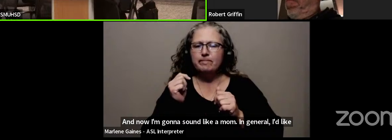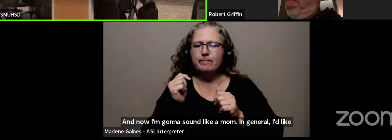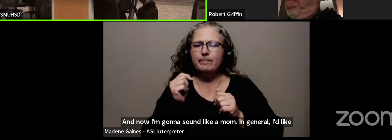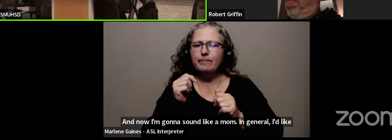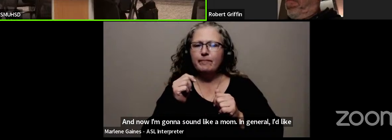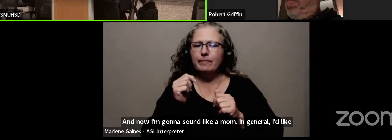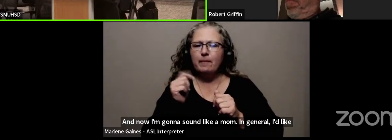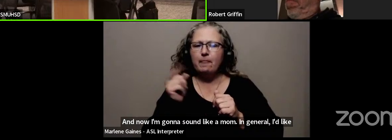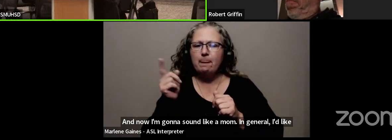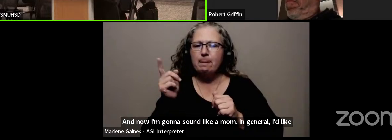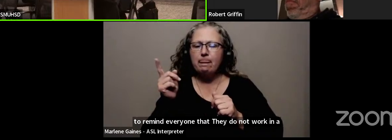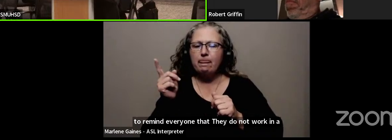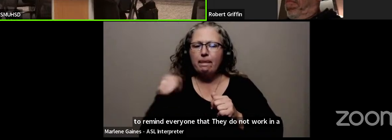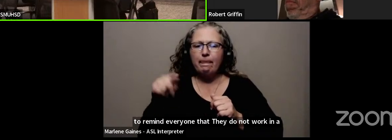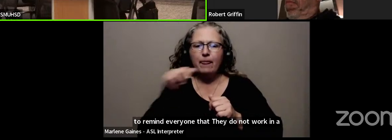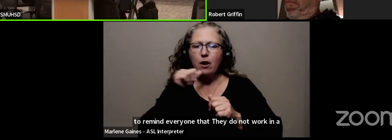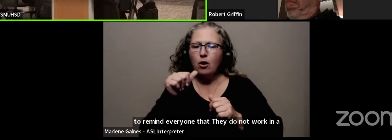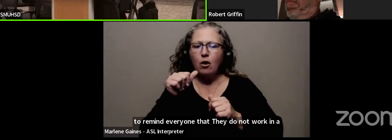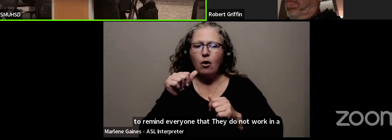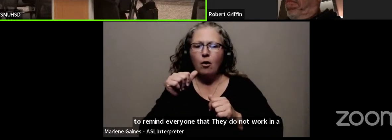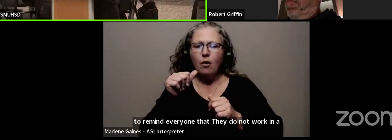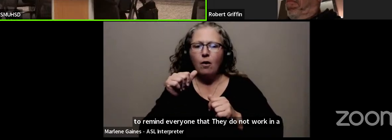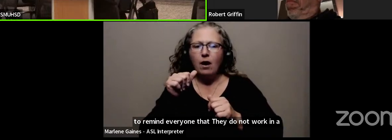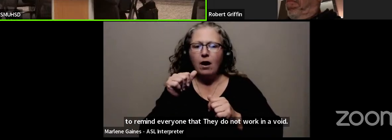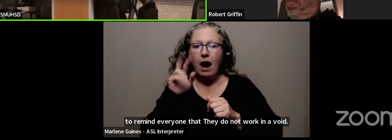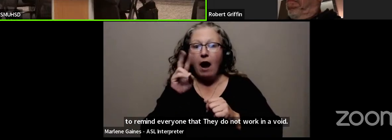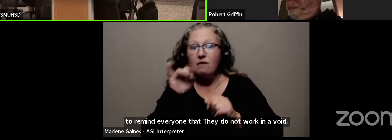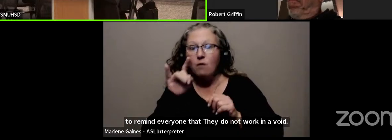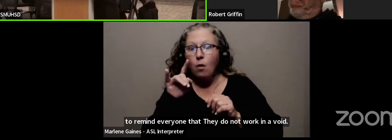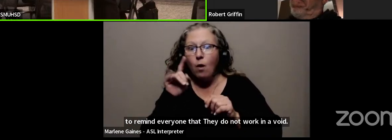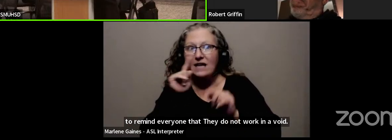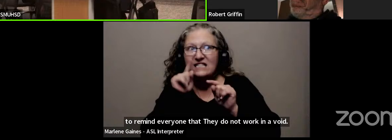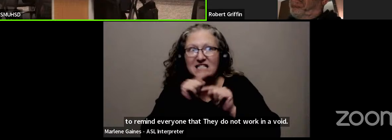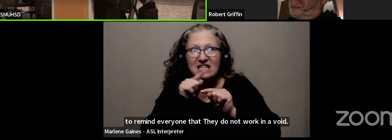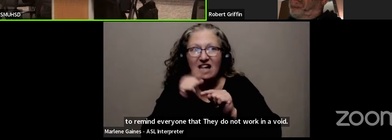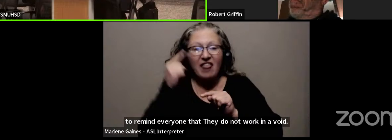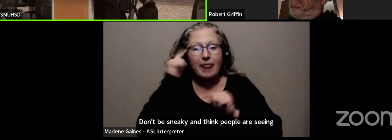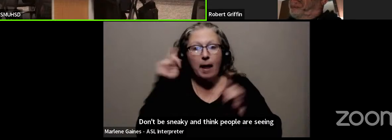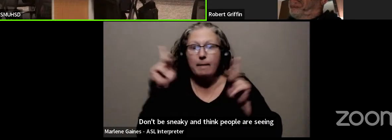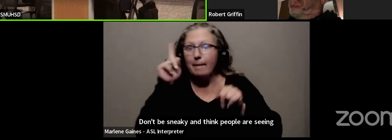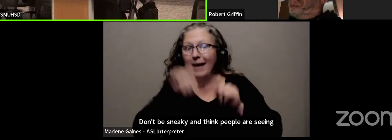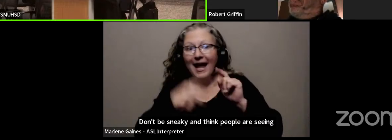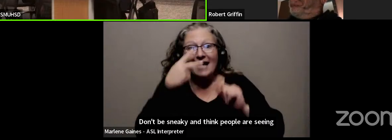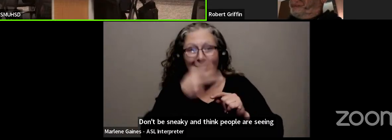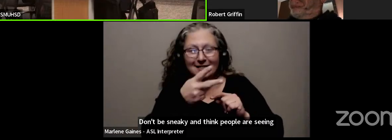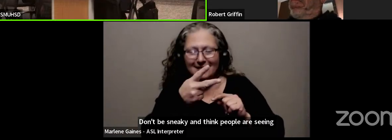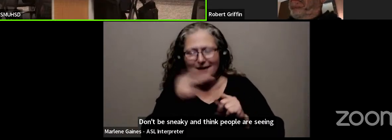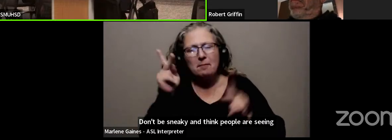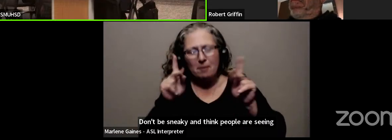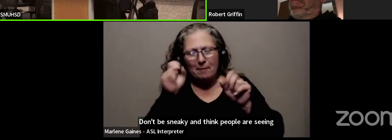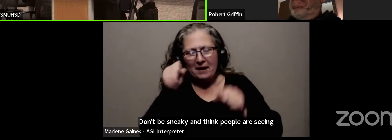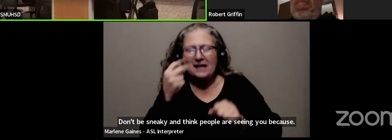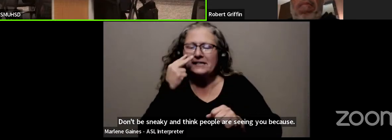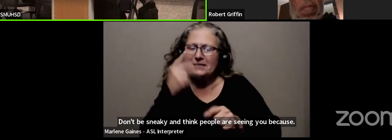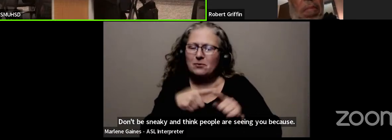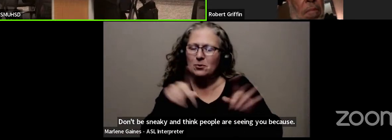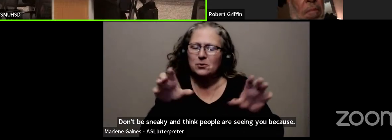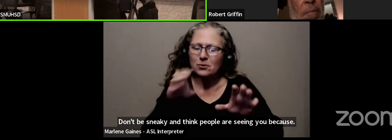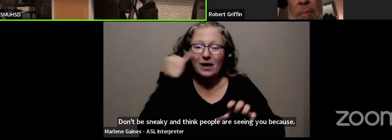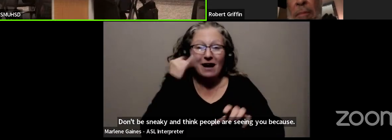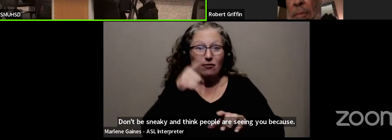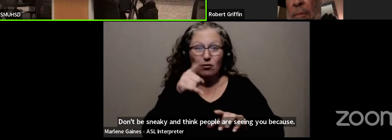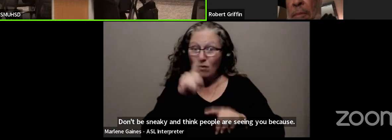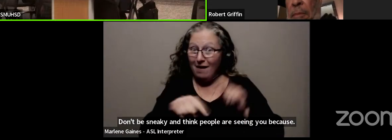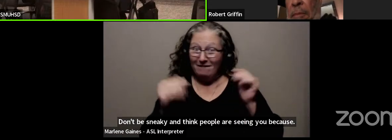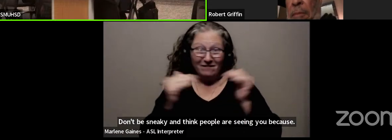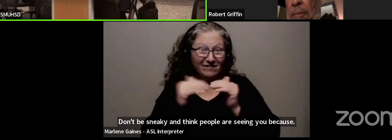not work in a void. Don't be sneaky and think people aren't seeing you, because they are. And if you can't be